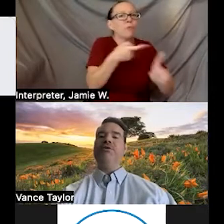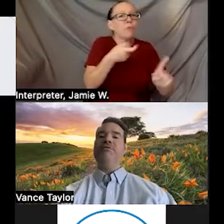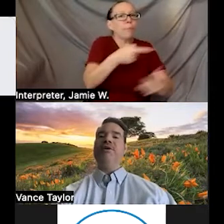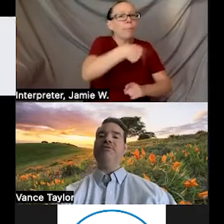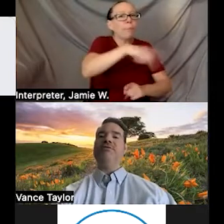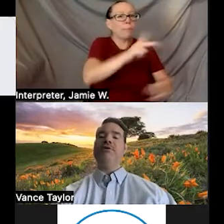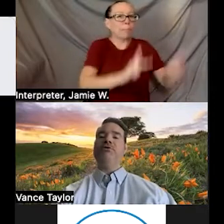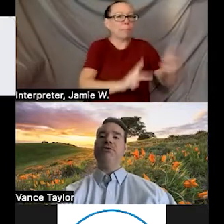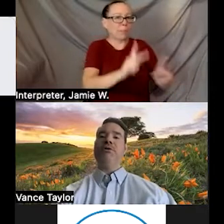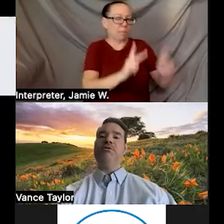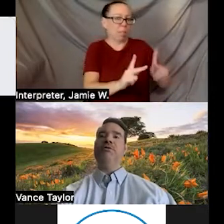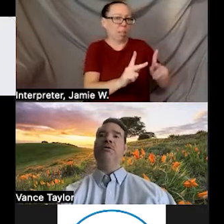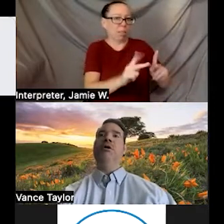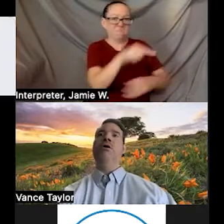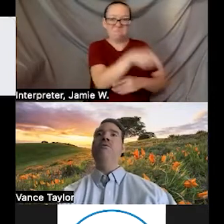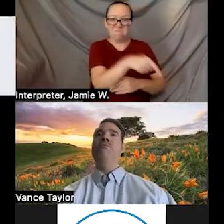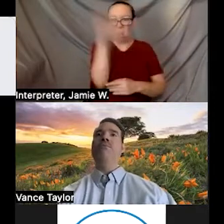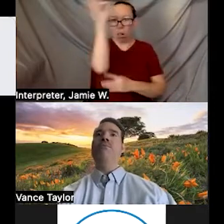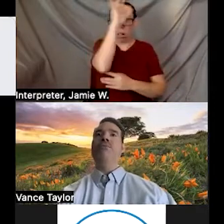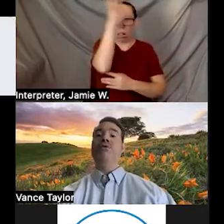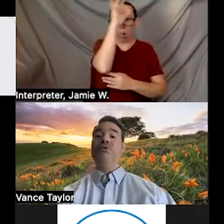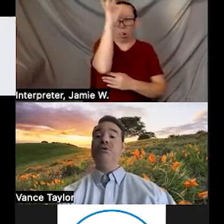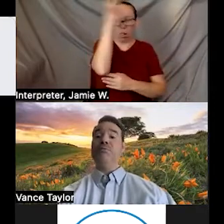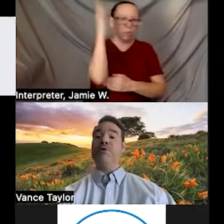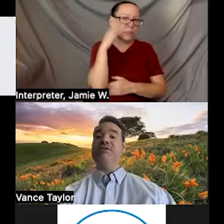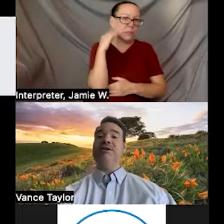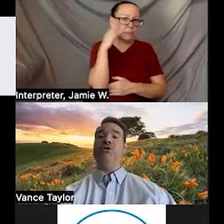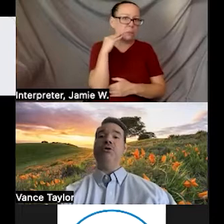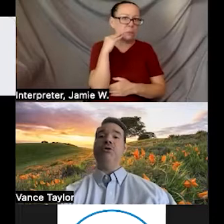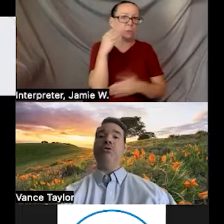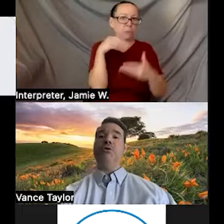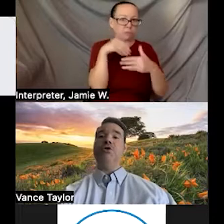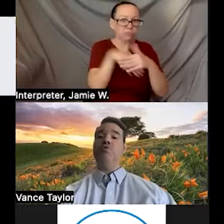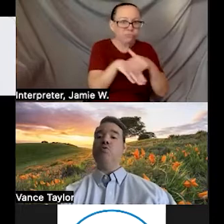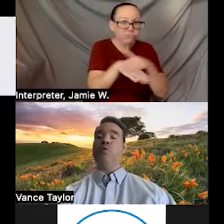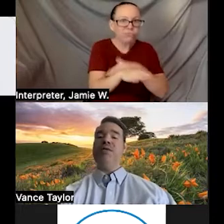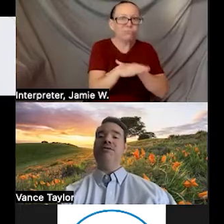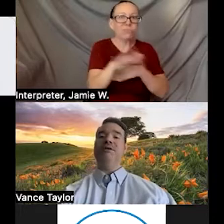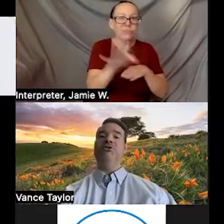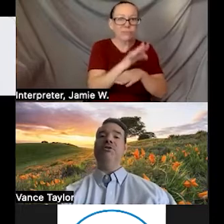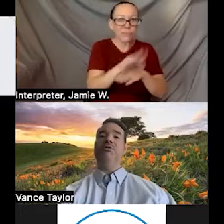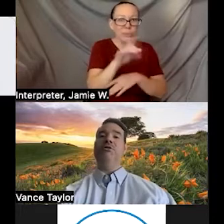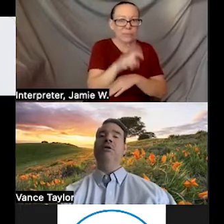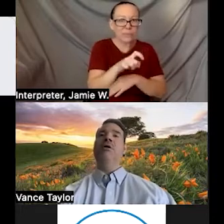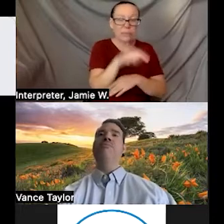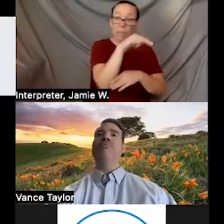the areas of access and functional needs, who did the best they could, who were